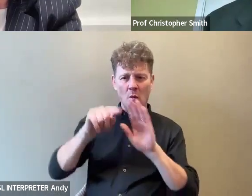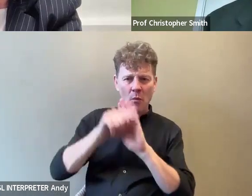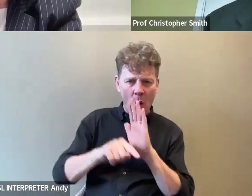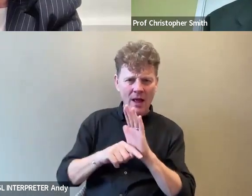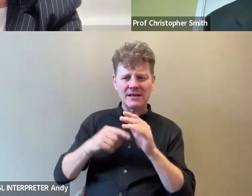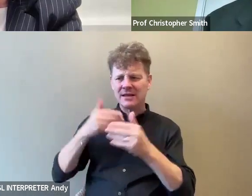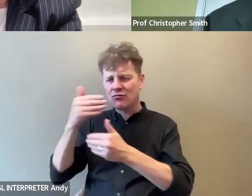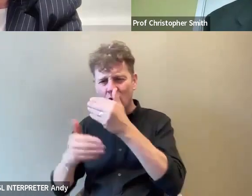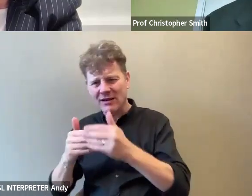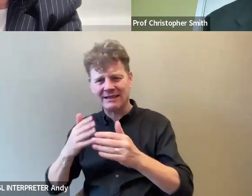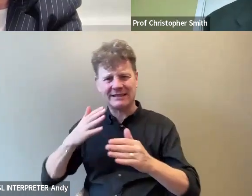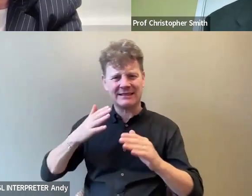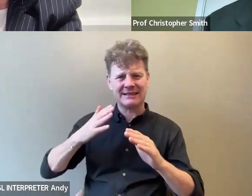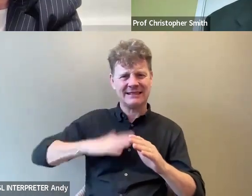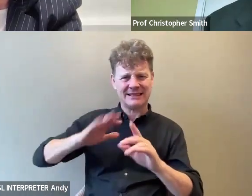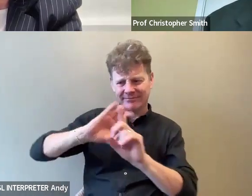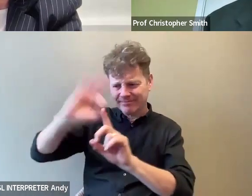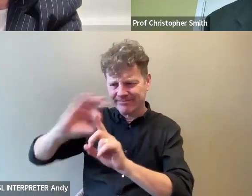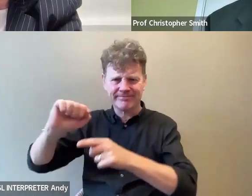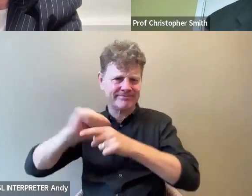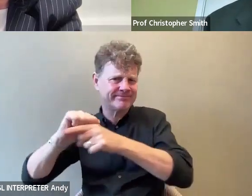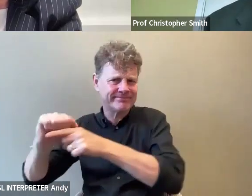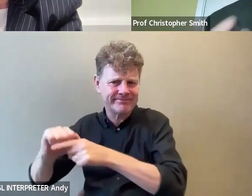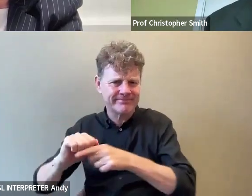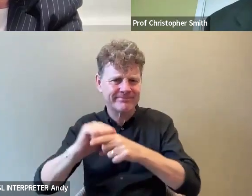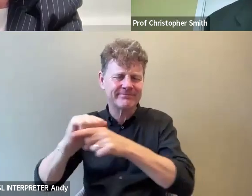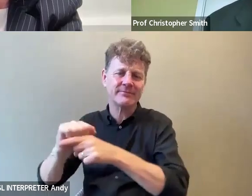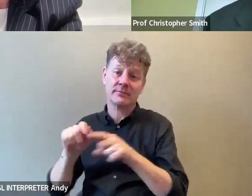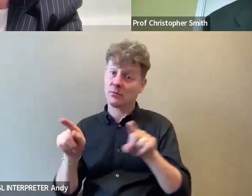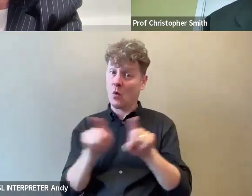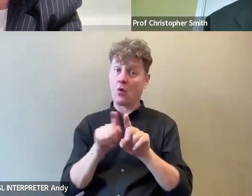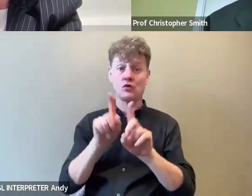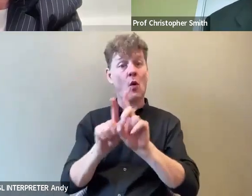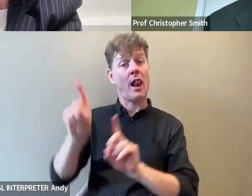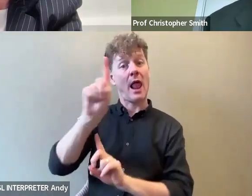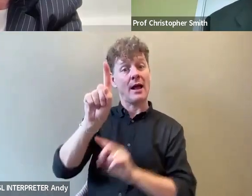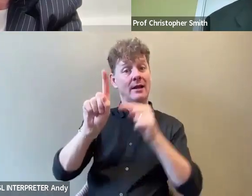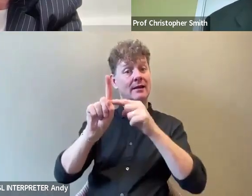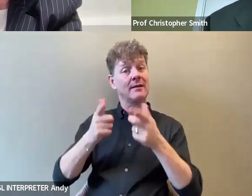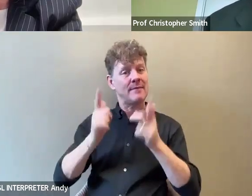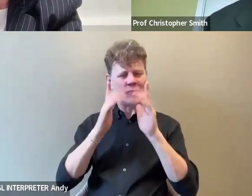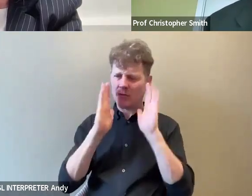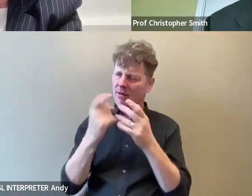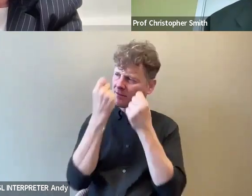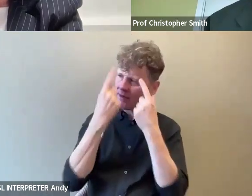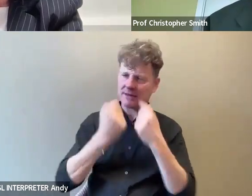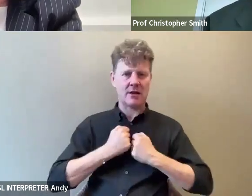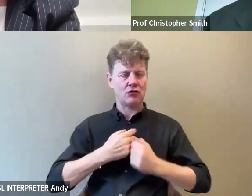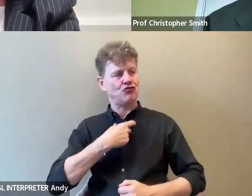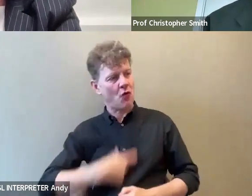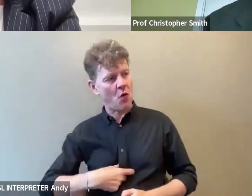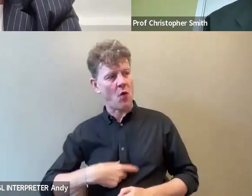clarity, line managers who need to understand their role and what they should be doing and what they can